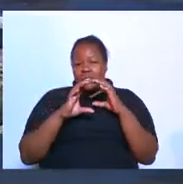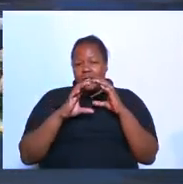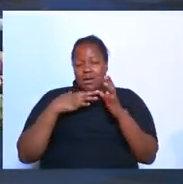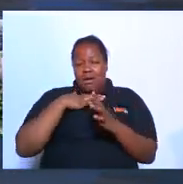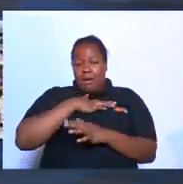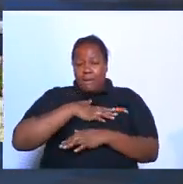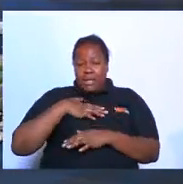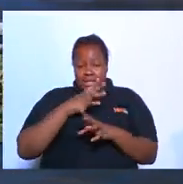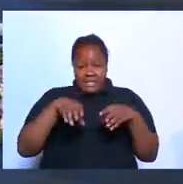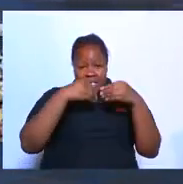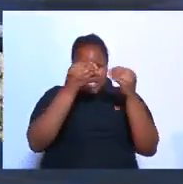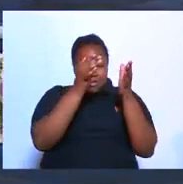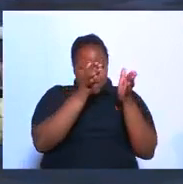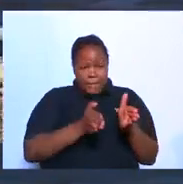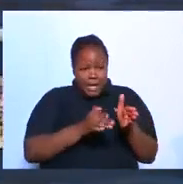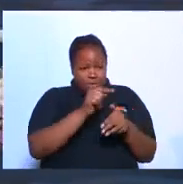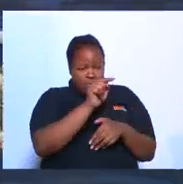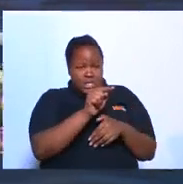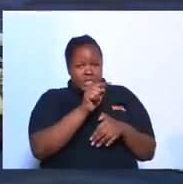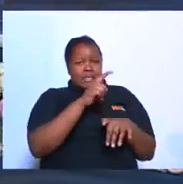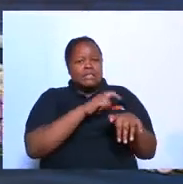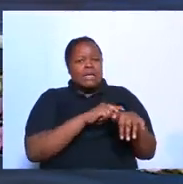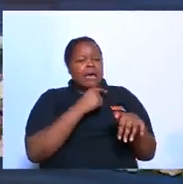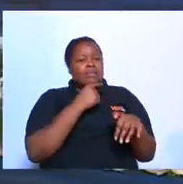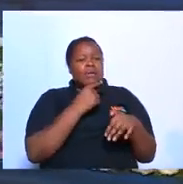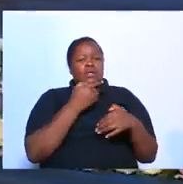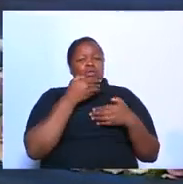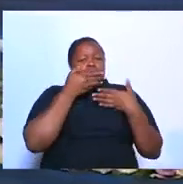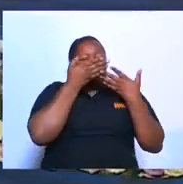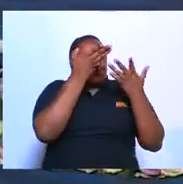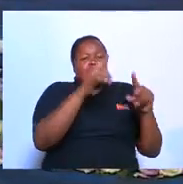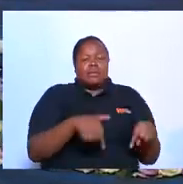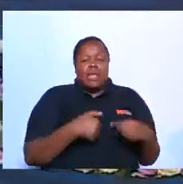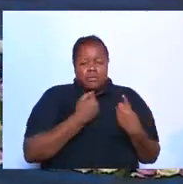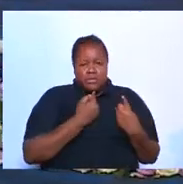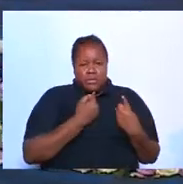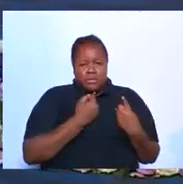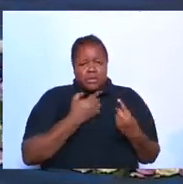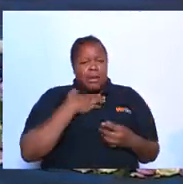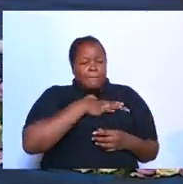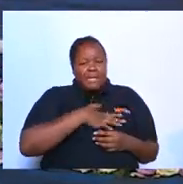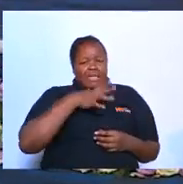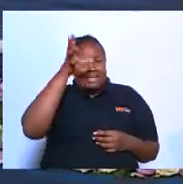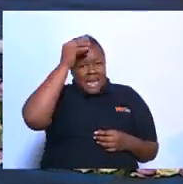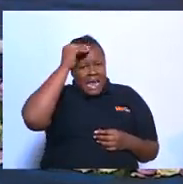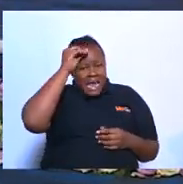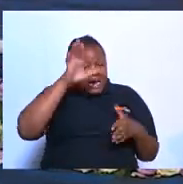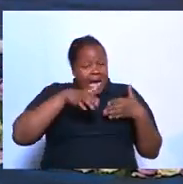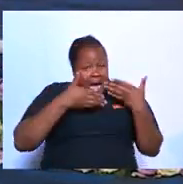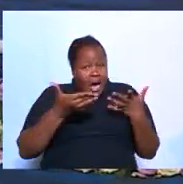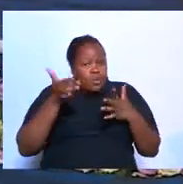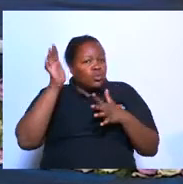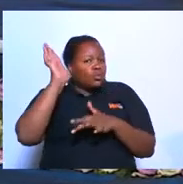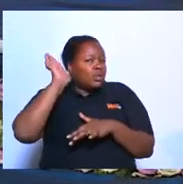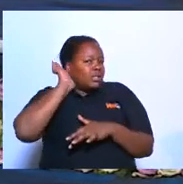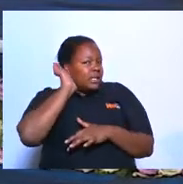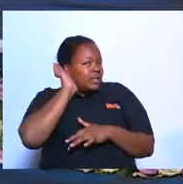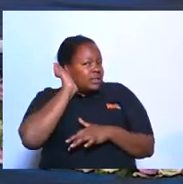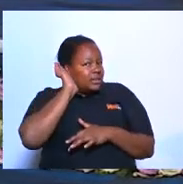give the person time to speak out learn how to listen